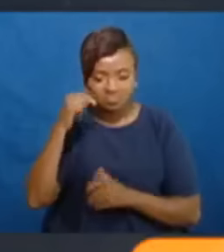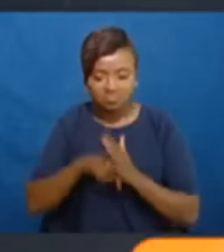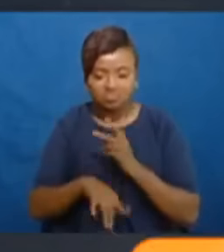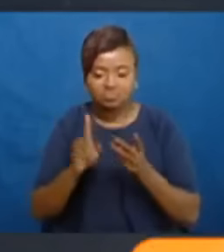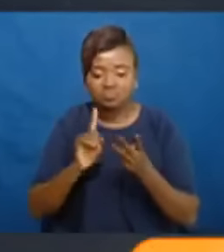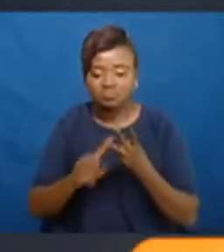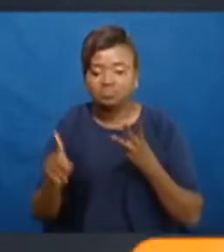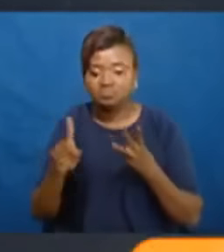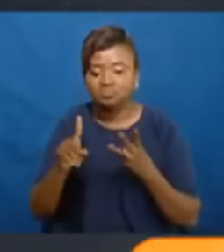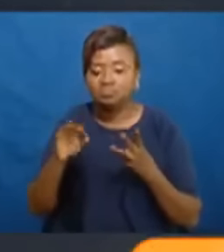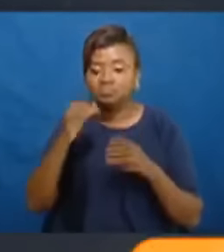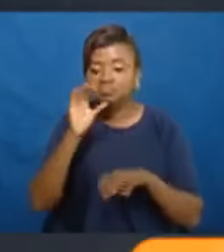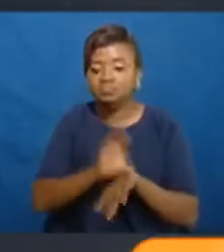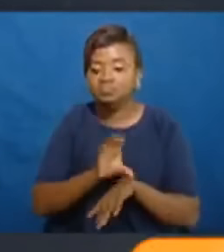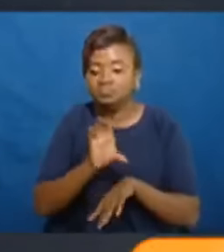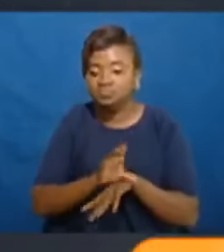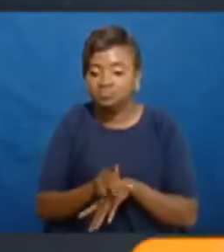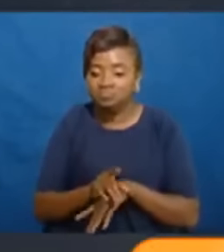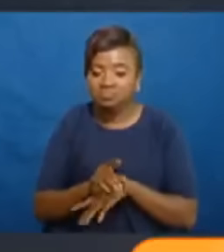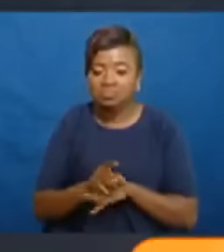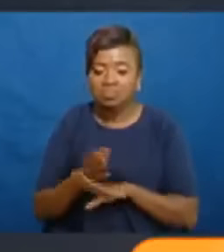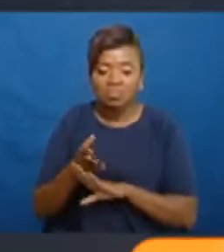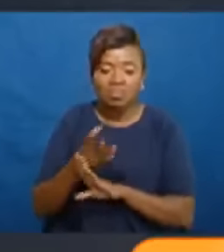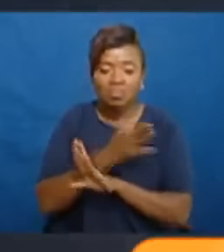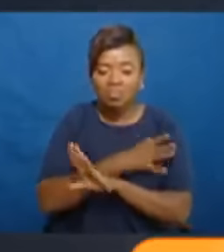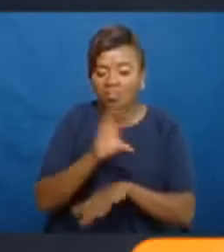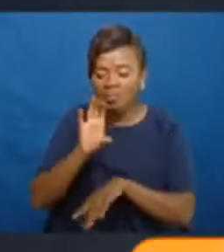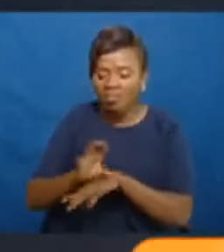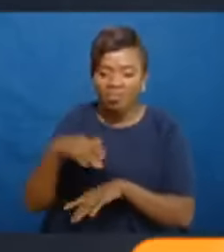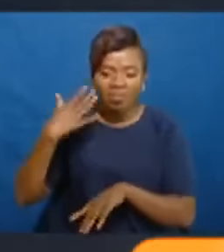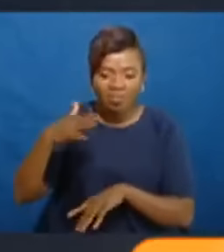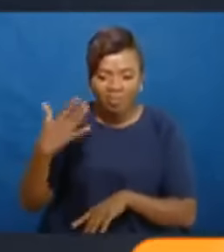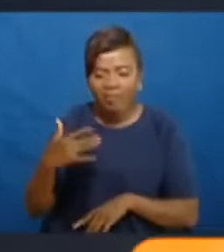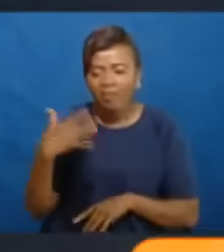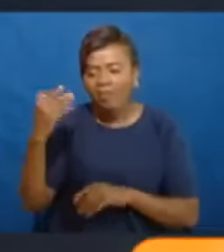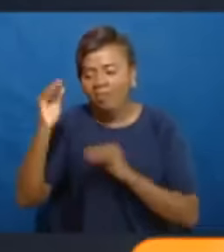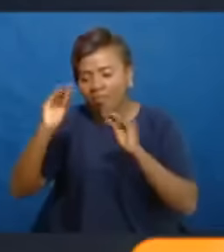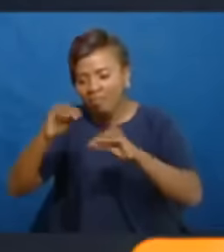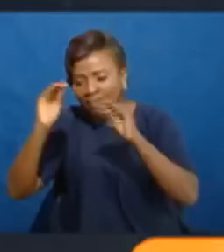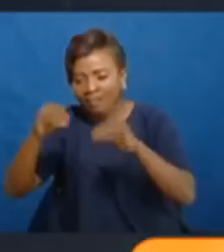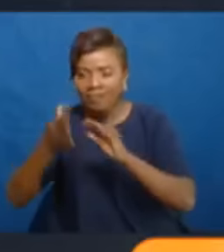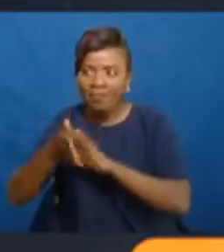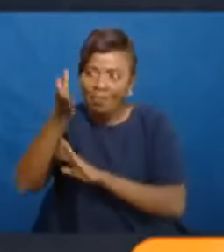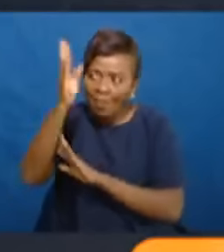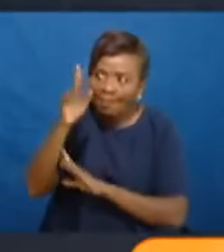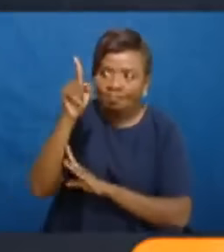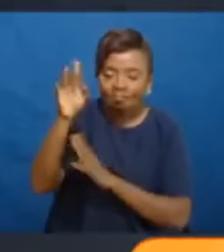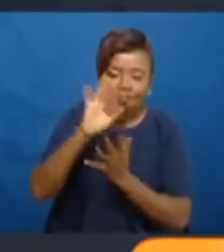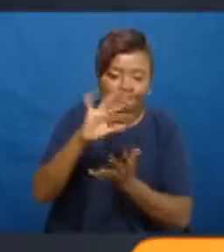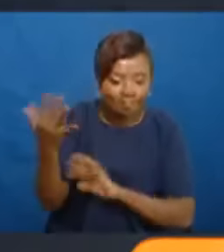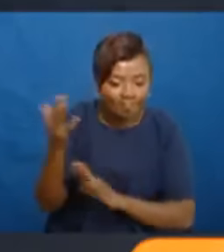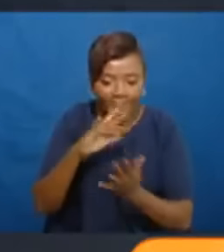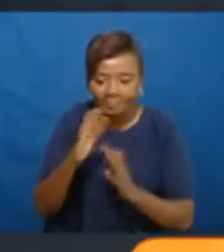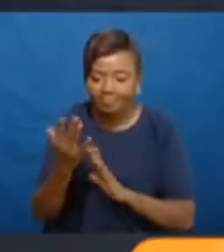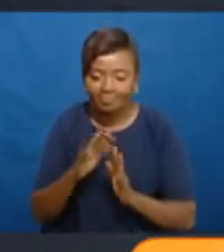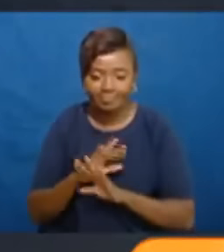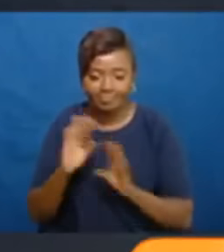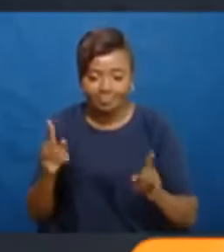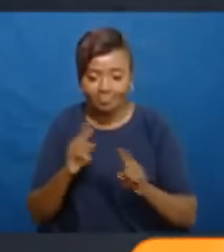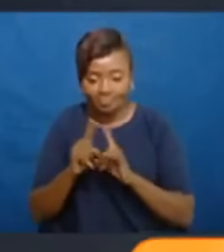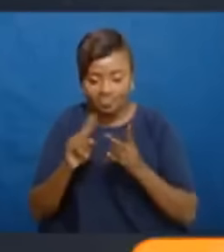churches. The pulpit once stood for the good word of the Lord. Events of the month reminded us